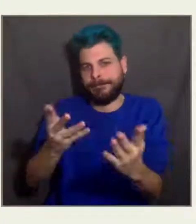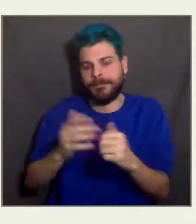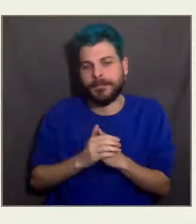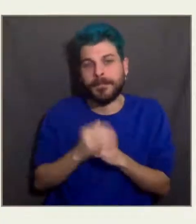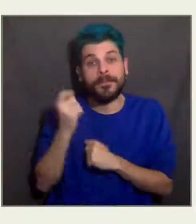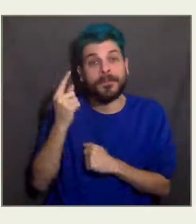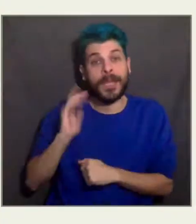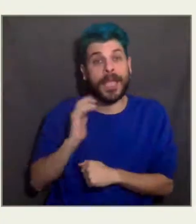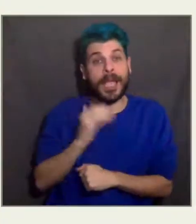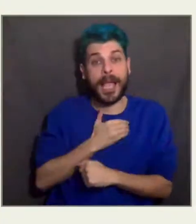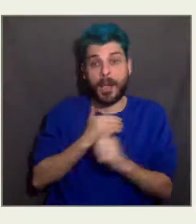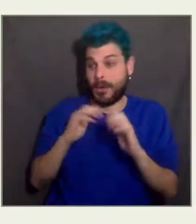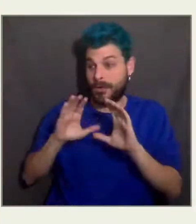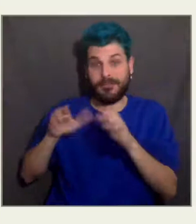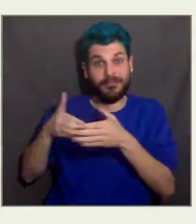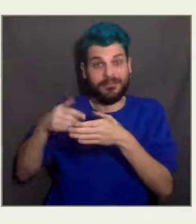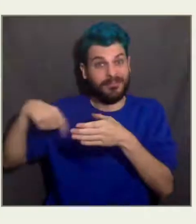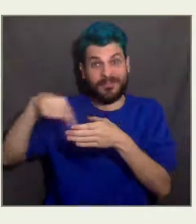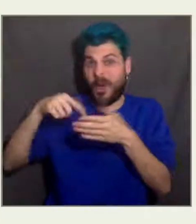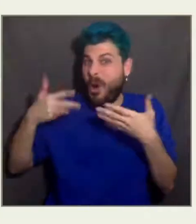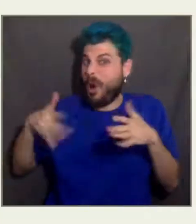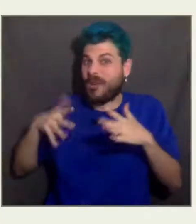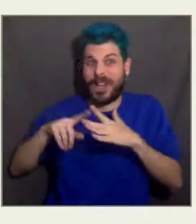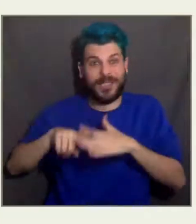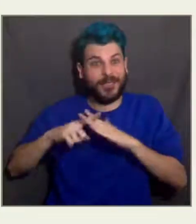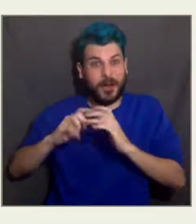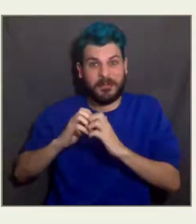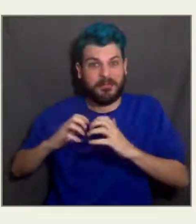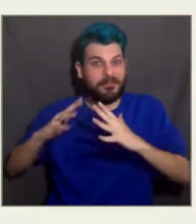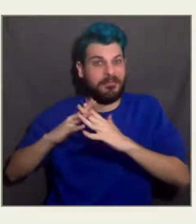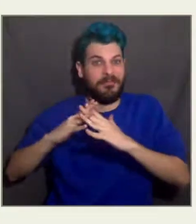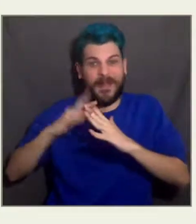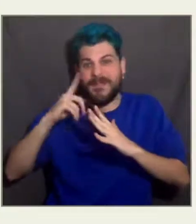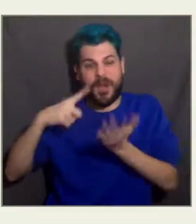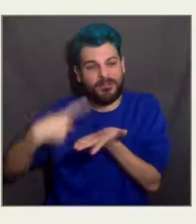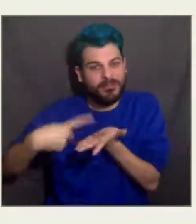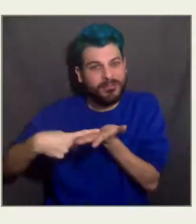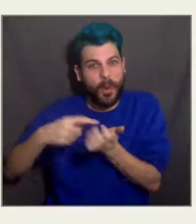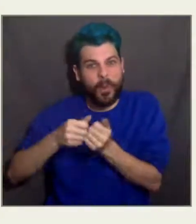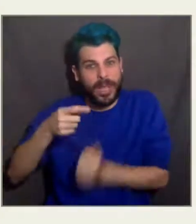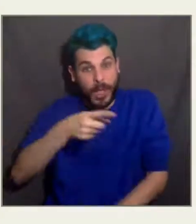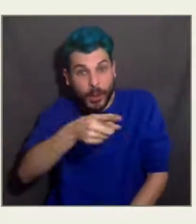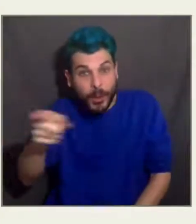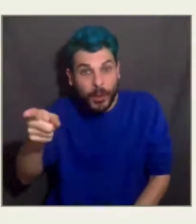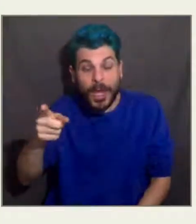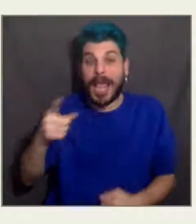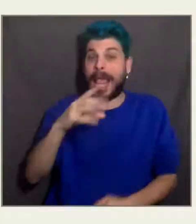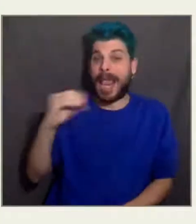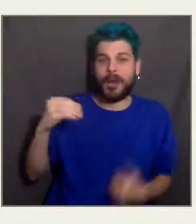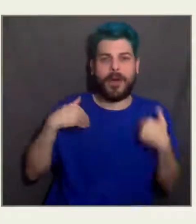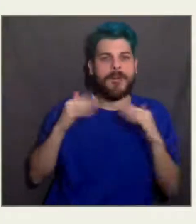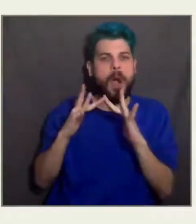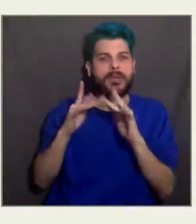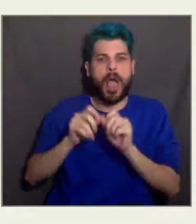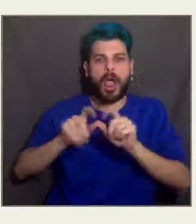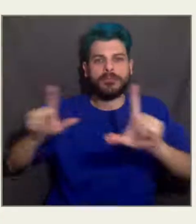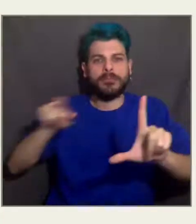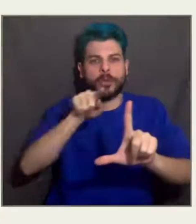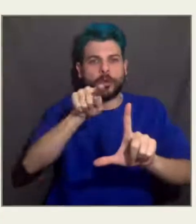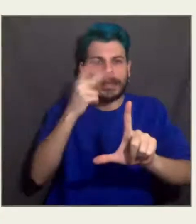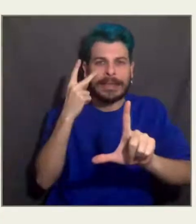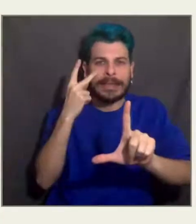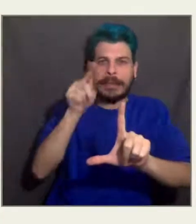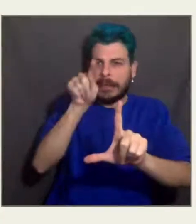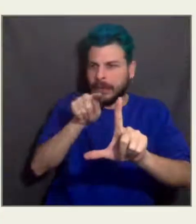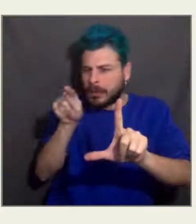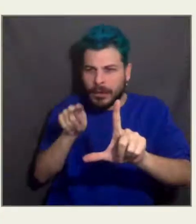community representatives. We are creating dashboards so that you can track the progress. We are working hard to